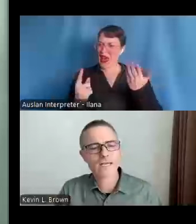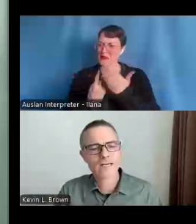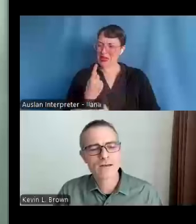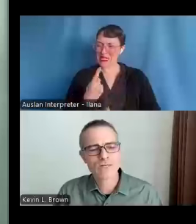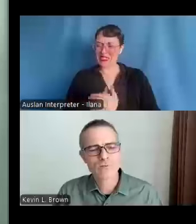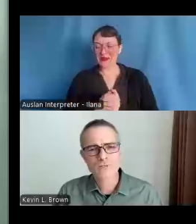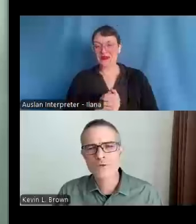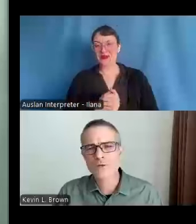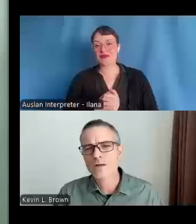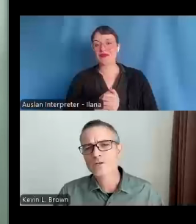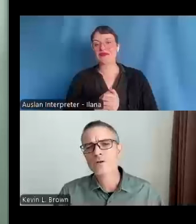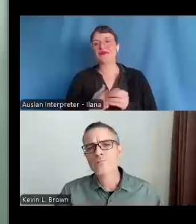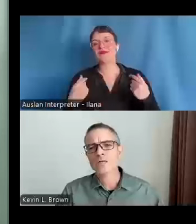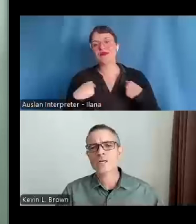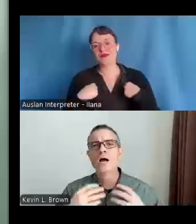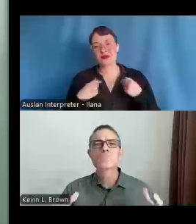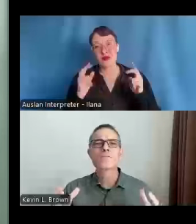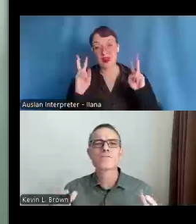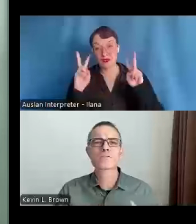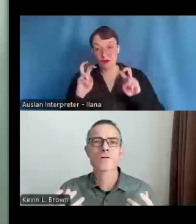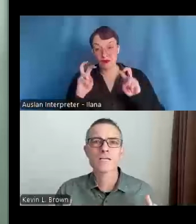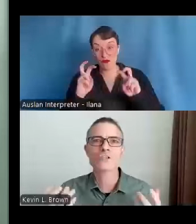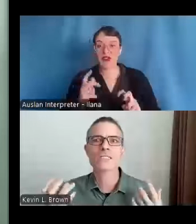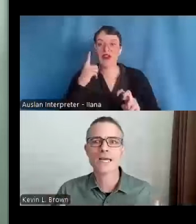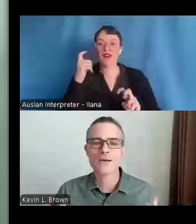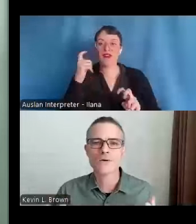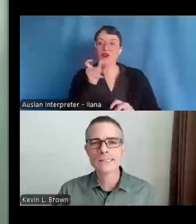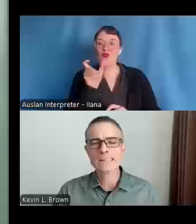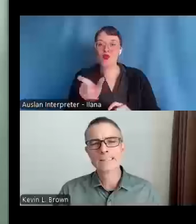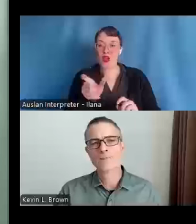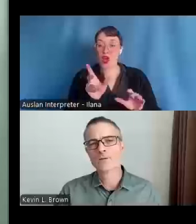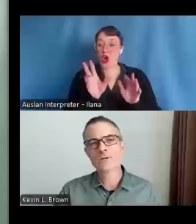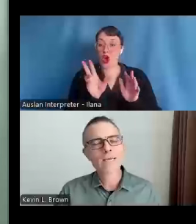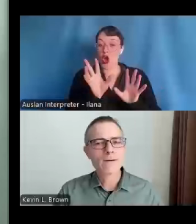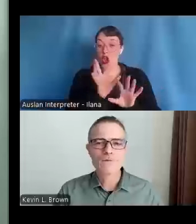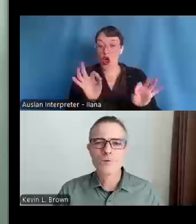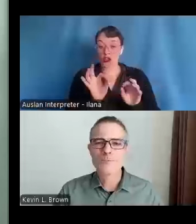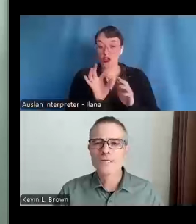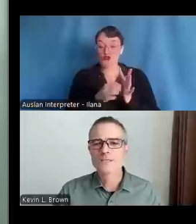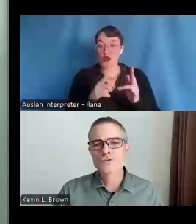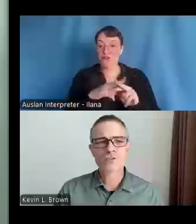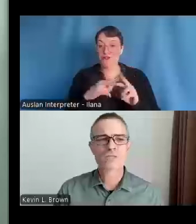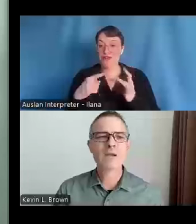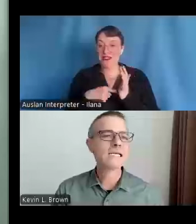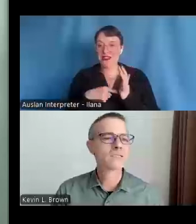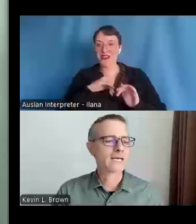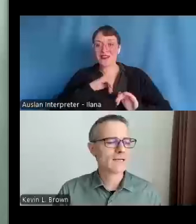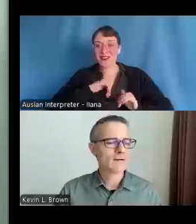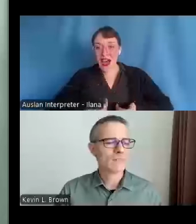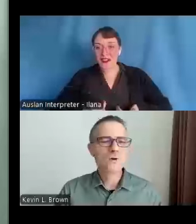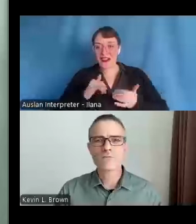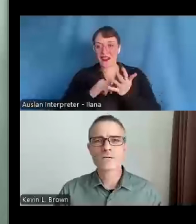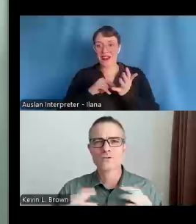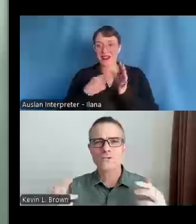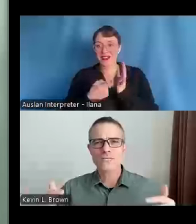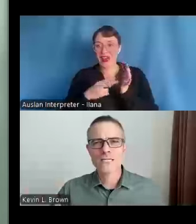it and stumbled upon the term, the nonprofit starvation cycle. You can look it up if you want, but it essentially just means that